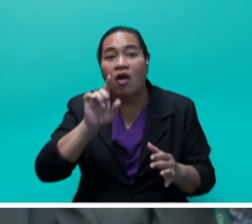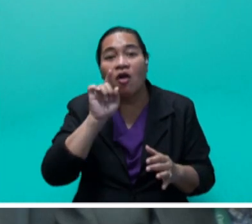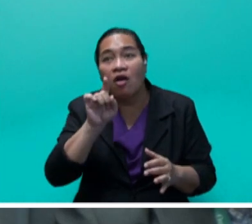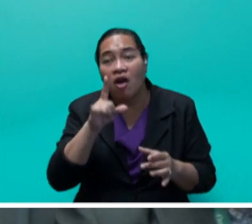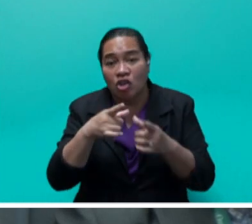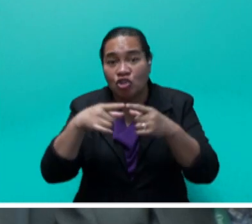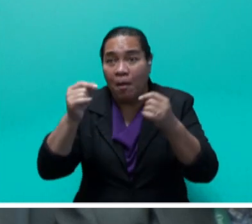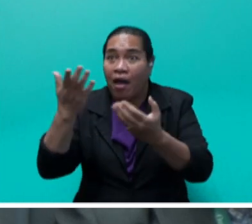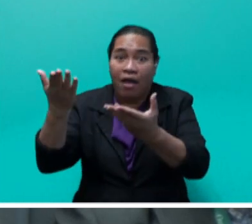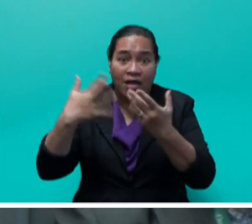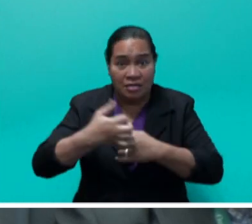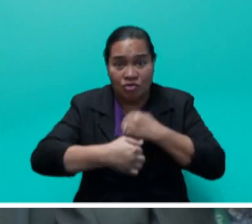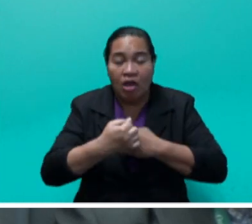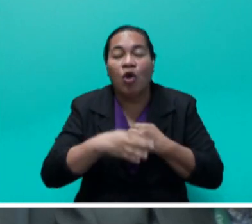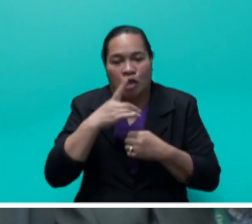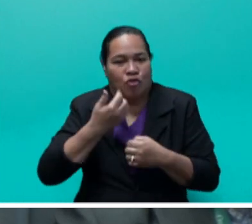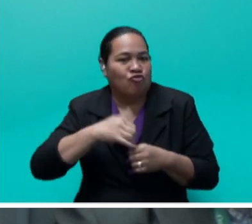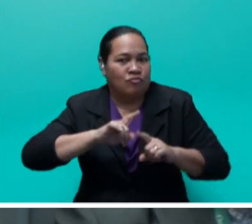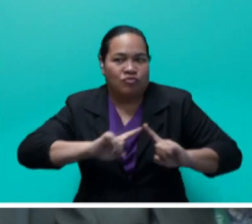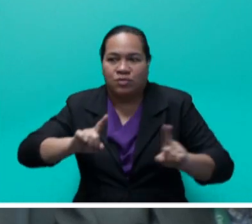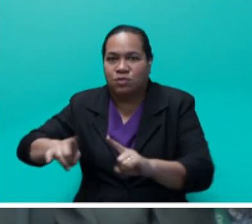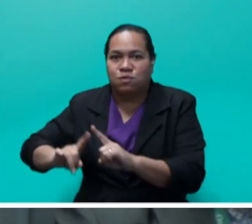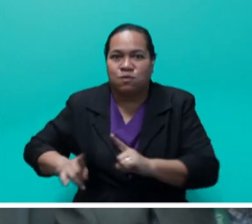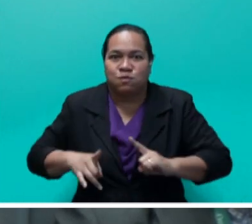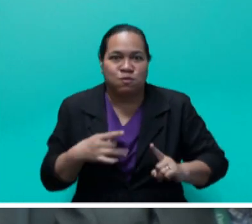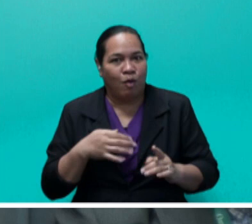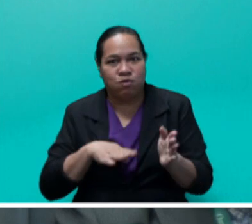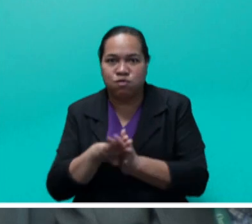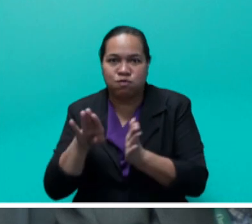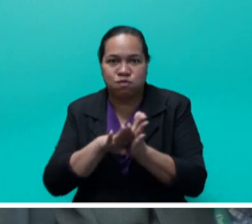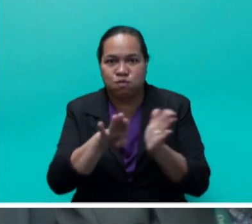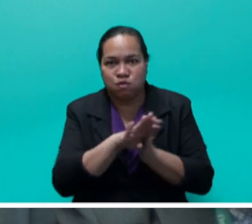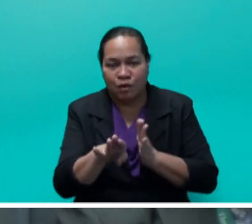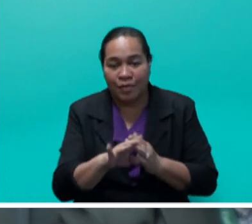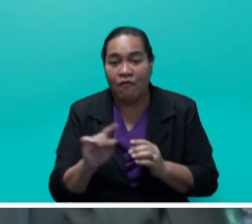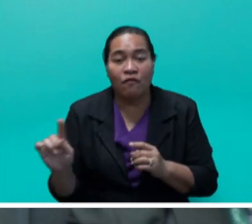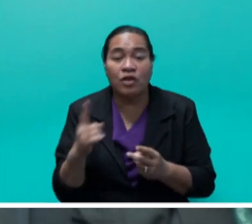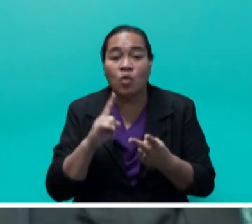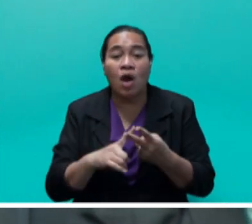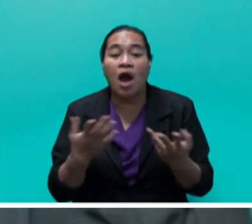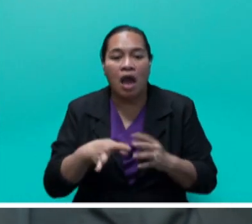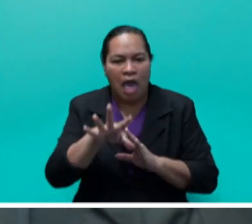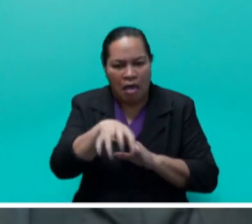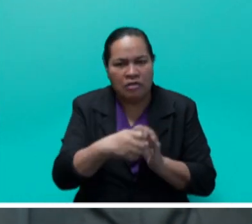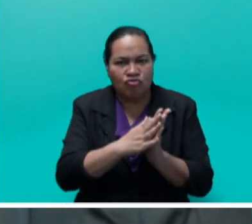aid machineries. First is the strategic placements of excavators and